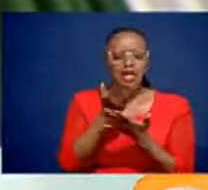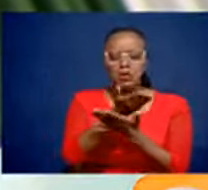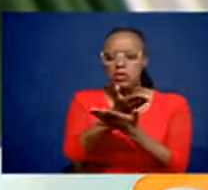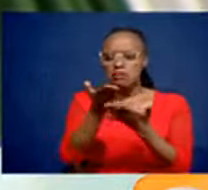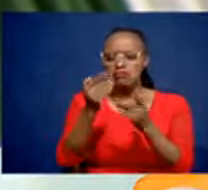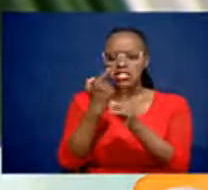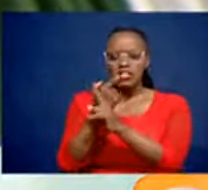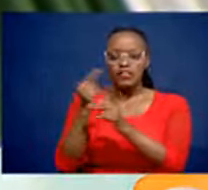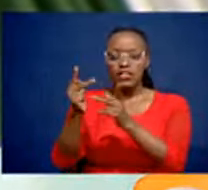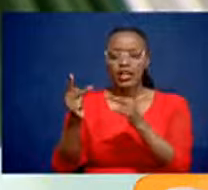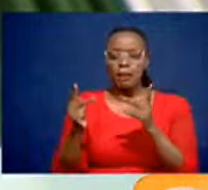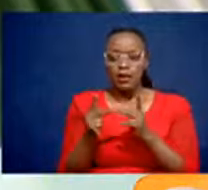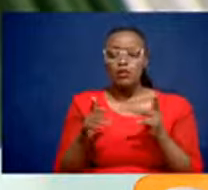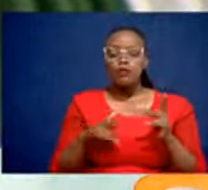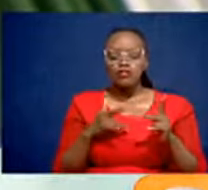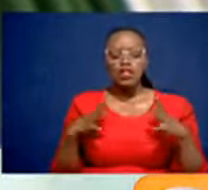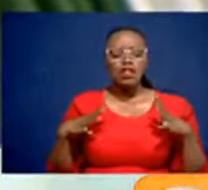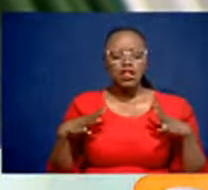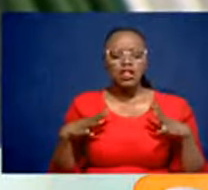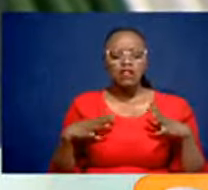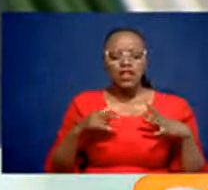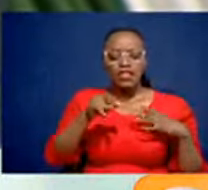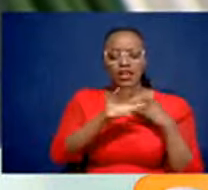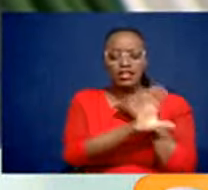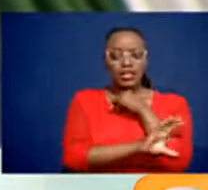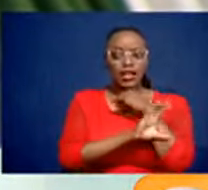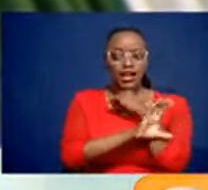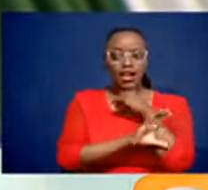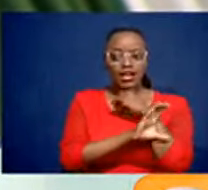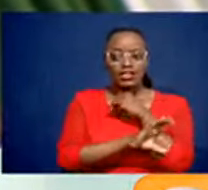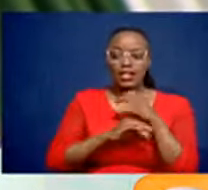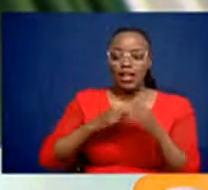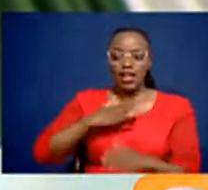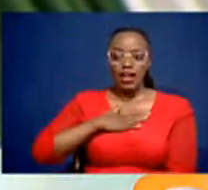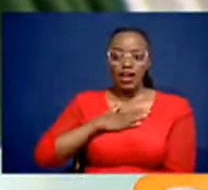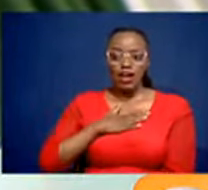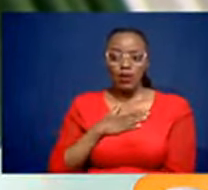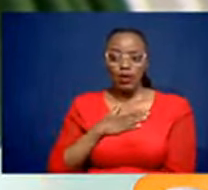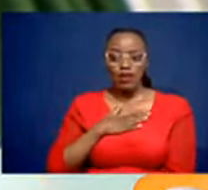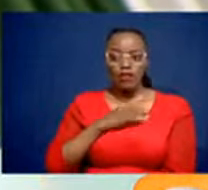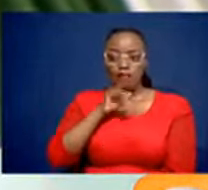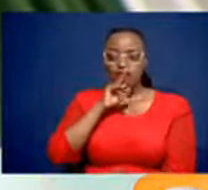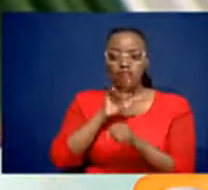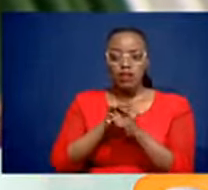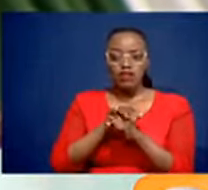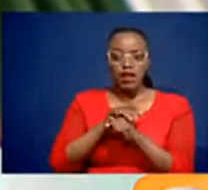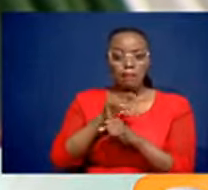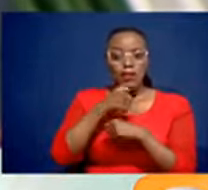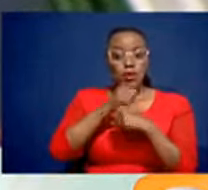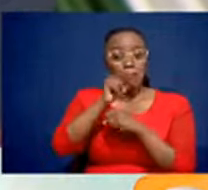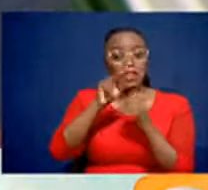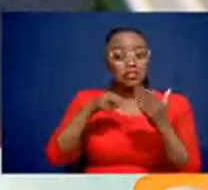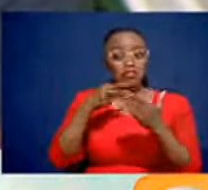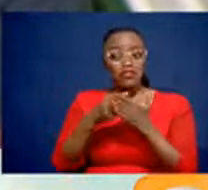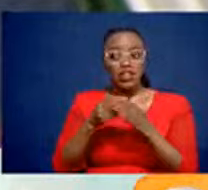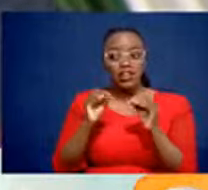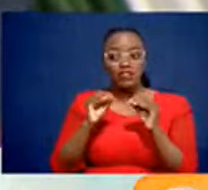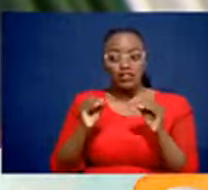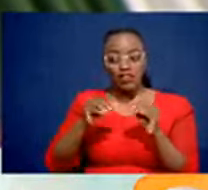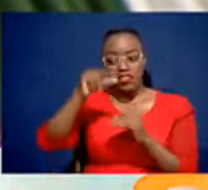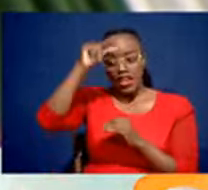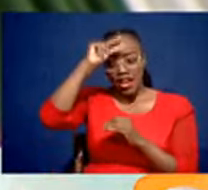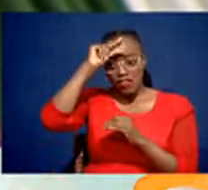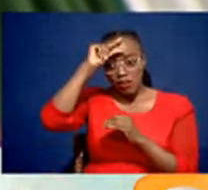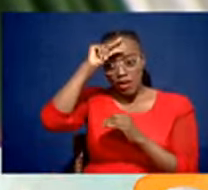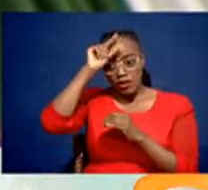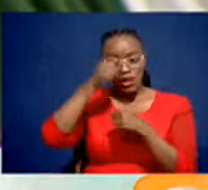yalipo ajivunie ya kwamba taifa hii ni taifa letu. I promise not to let you down. This administration will